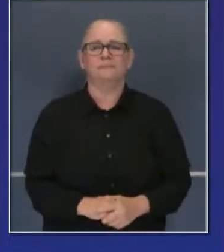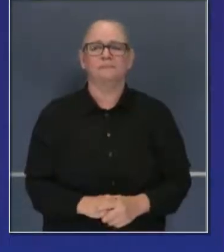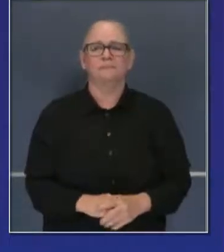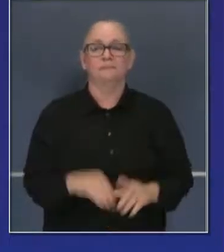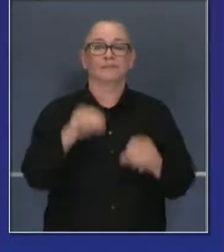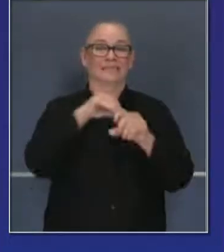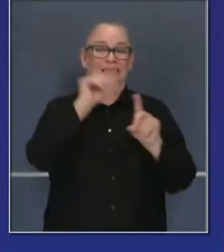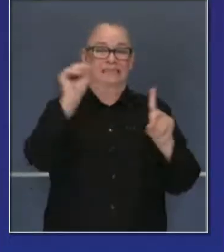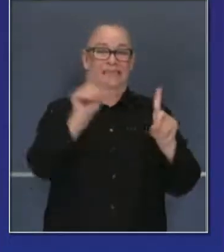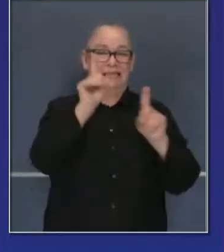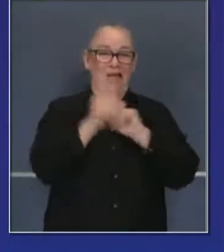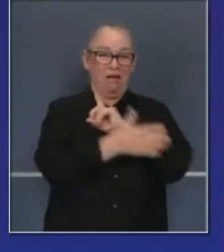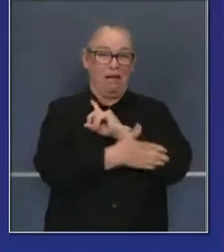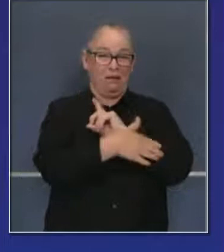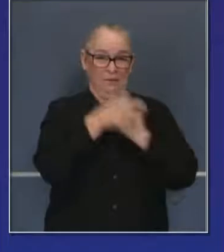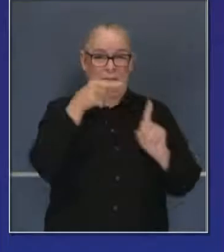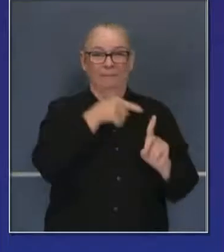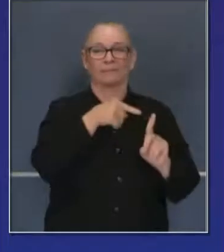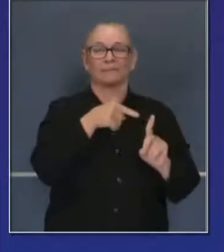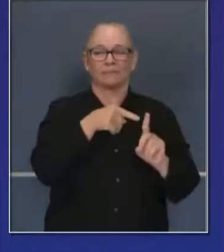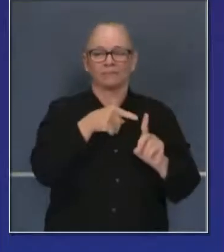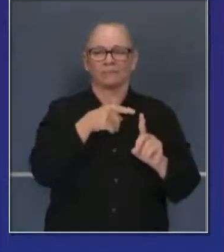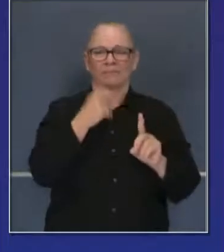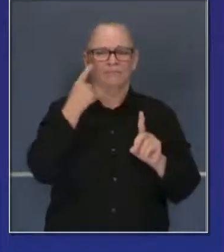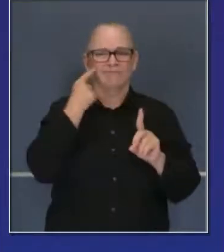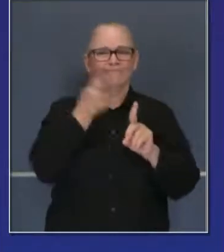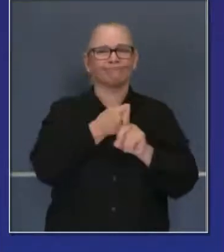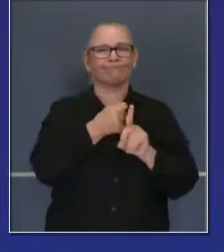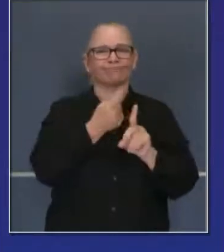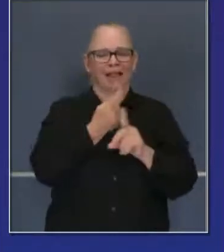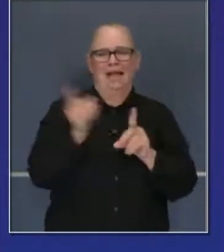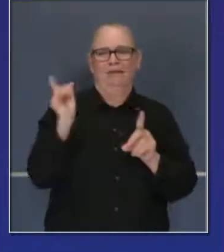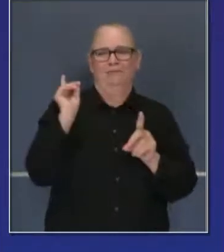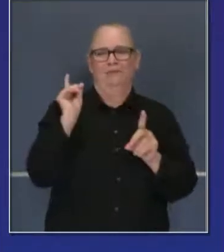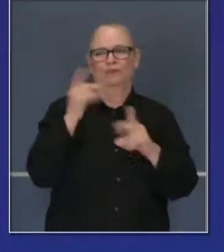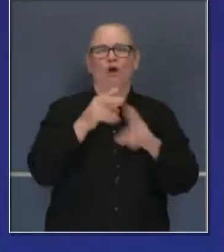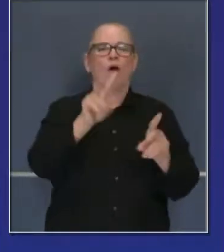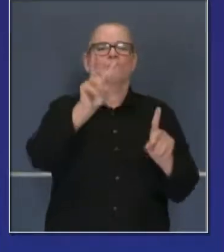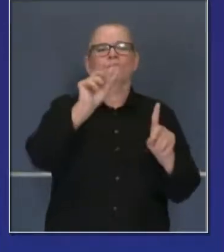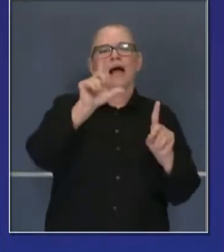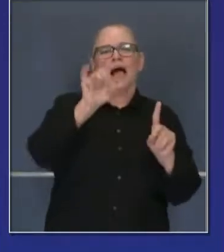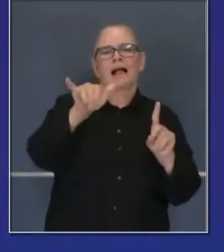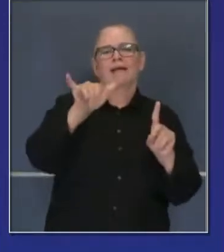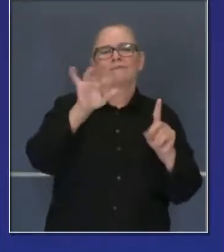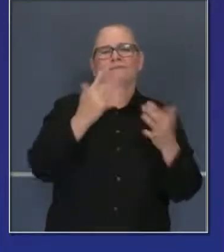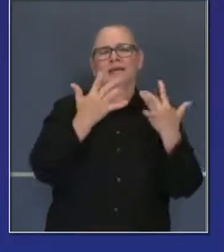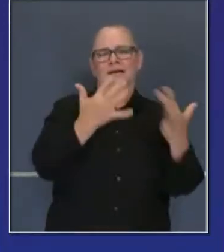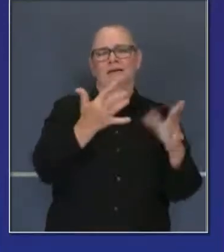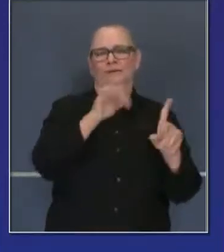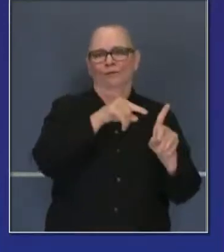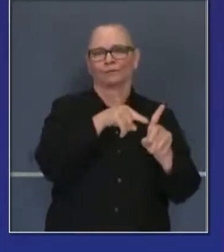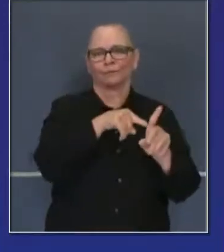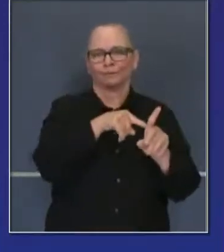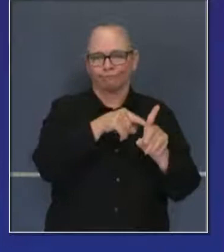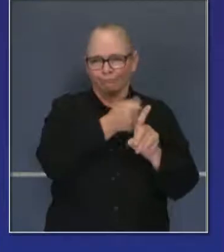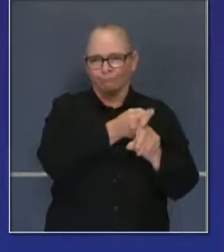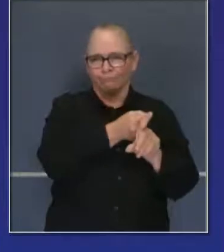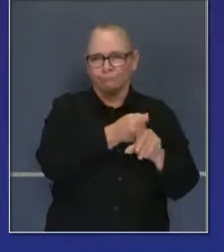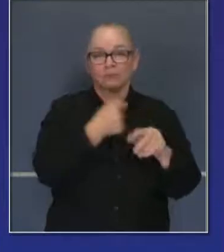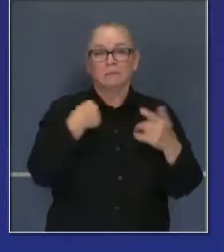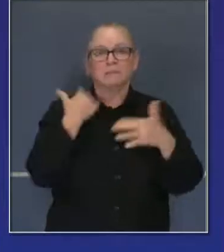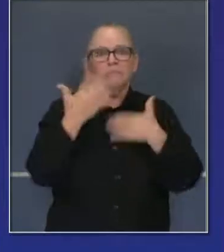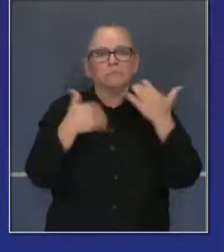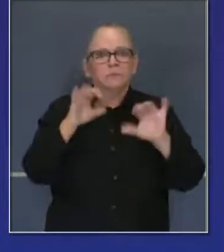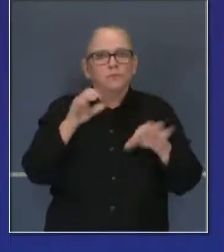County was challenged with the Valley fire last week, 3% containment. We have made tremendous progress on that fire,